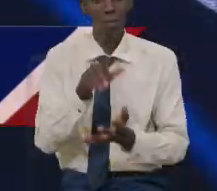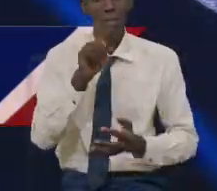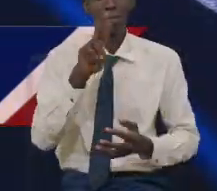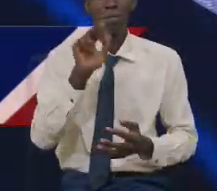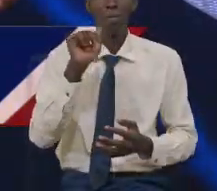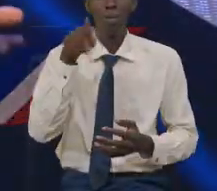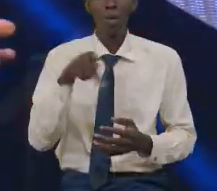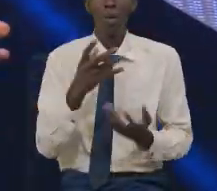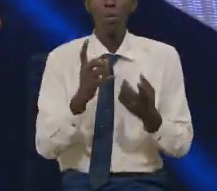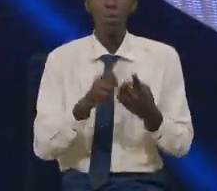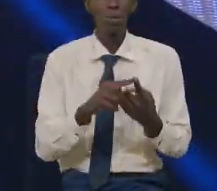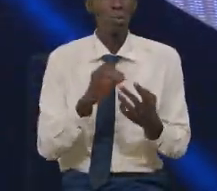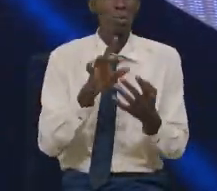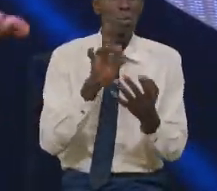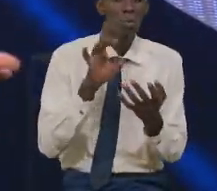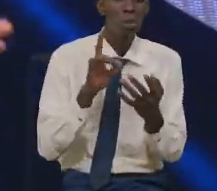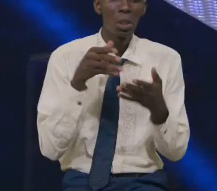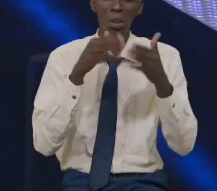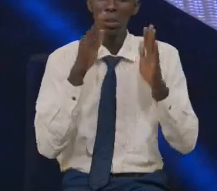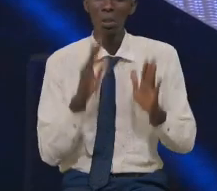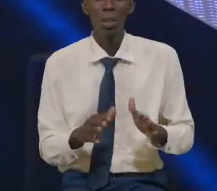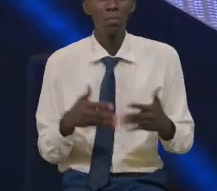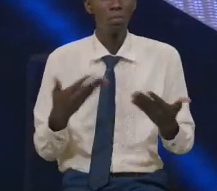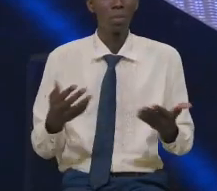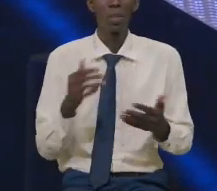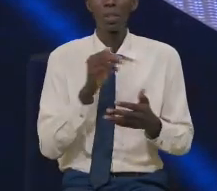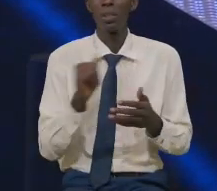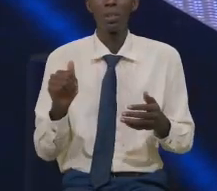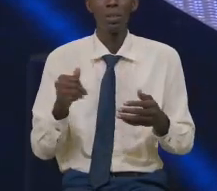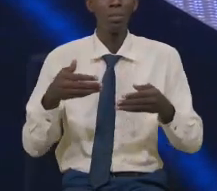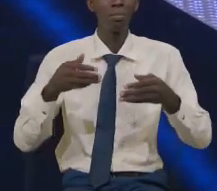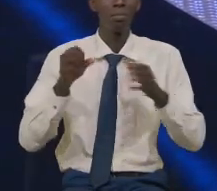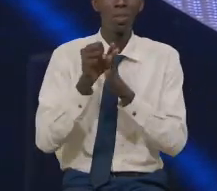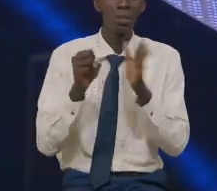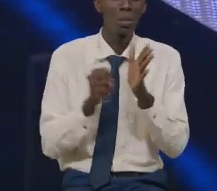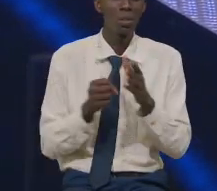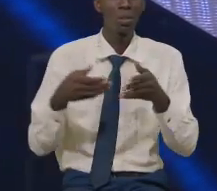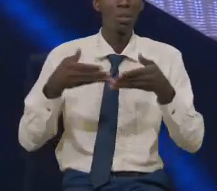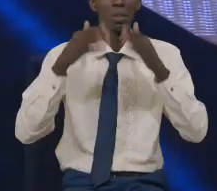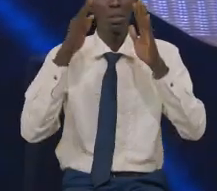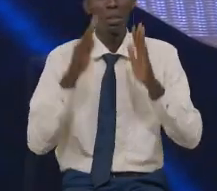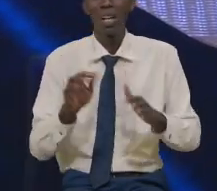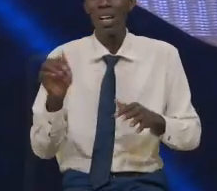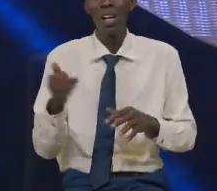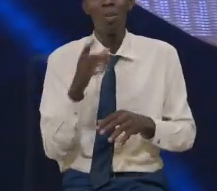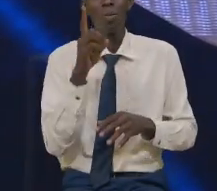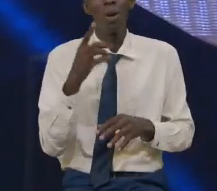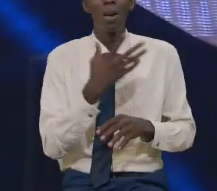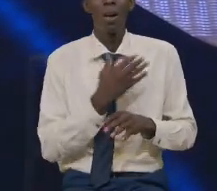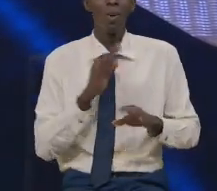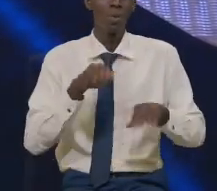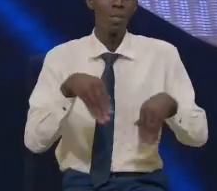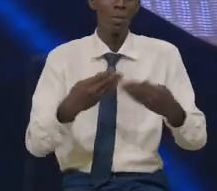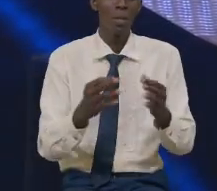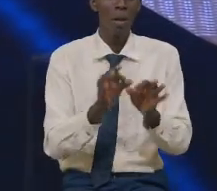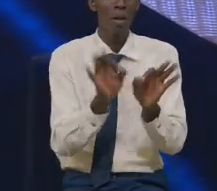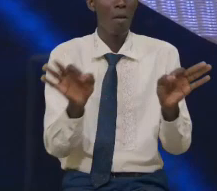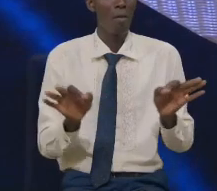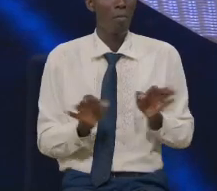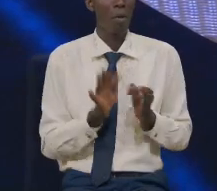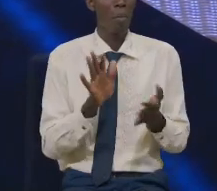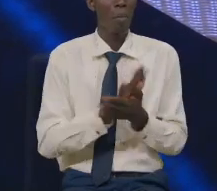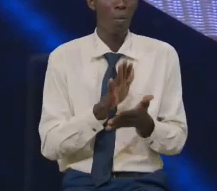leader, want to choose a region overseer, we want to choose anyone, and we give them forms and fill